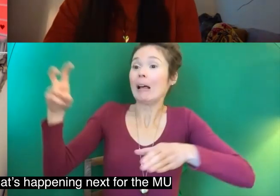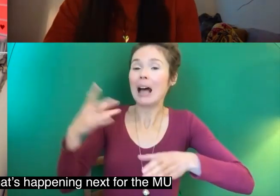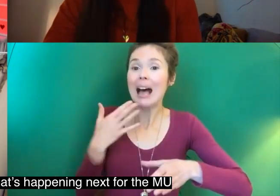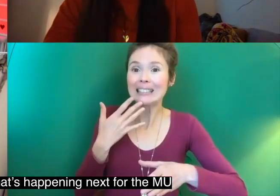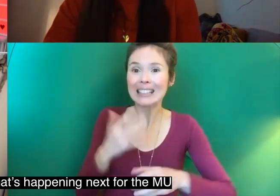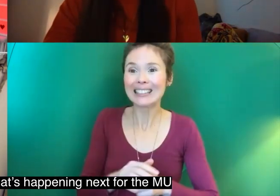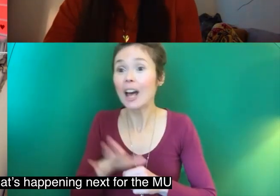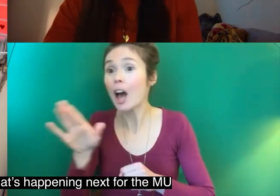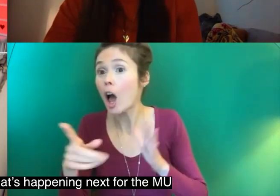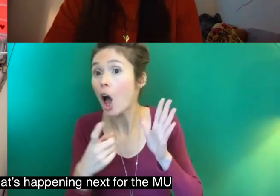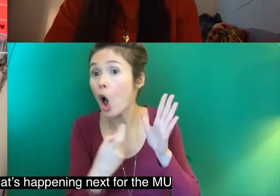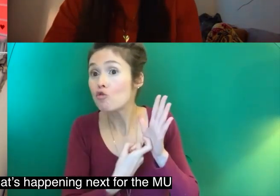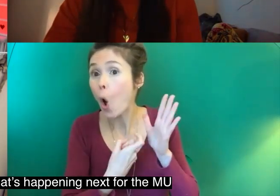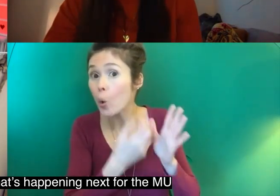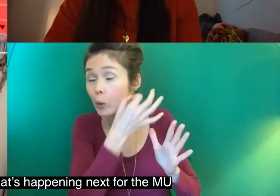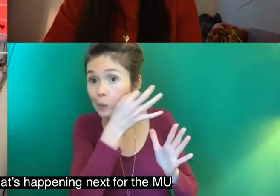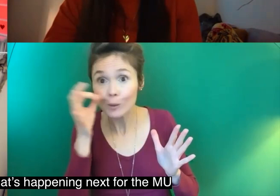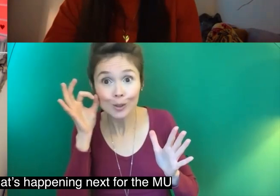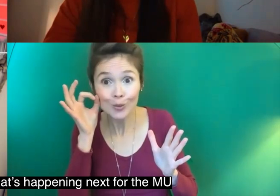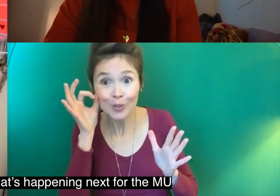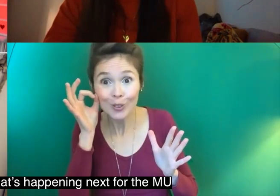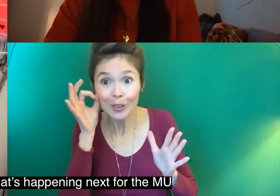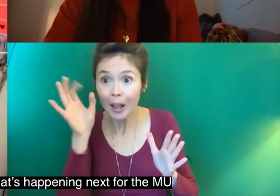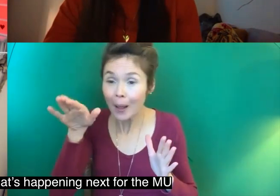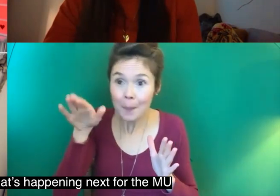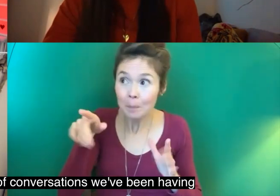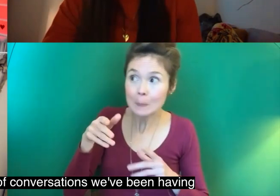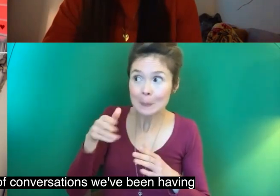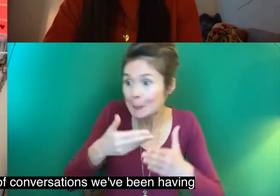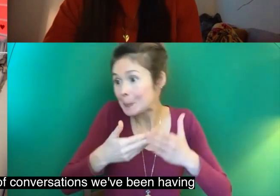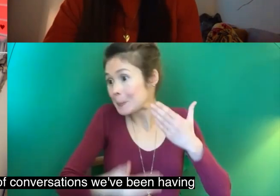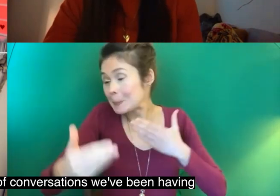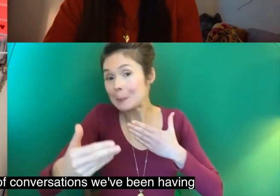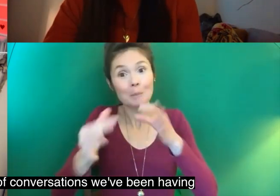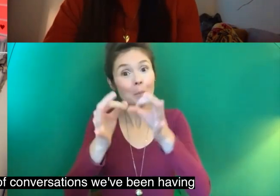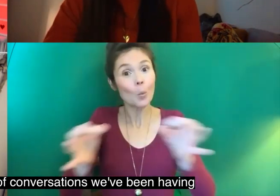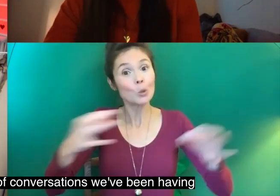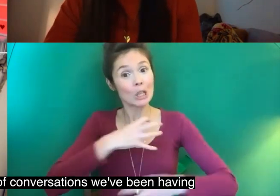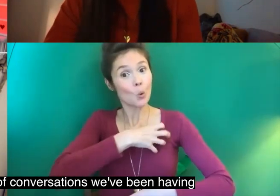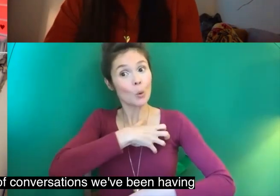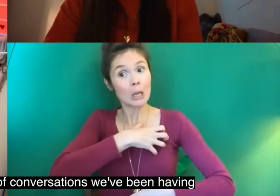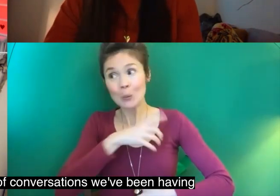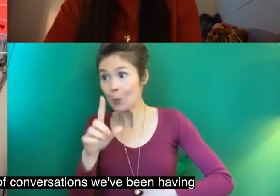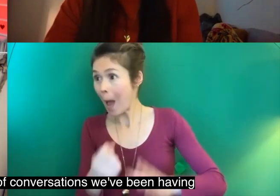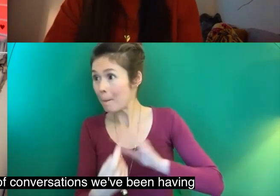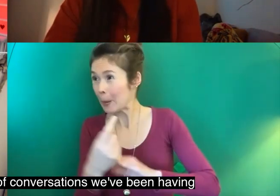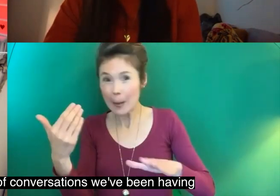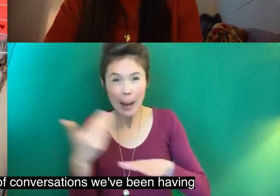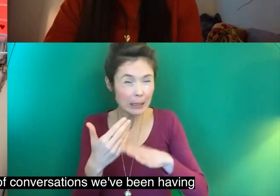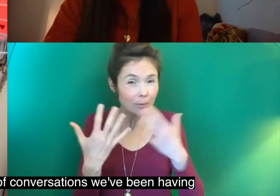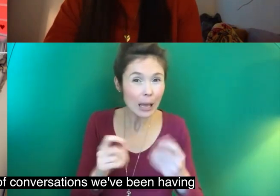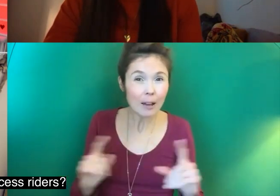Rose, how about you? Is there any... what's happening next for the MU in terms of activity and the